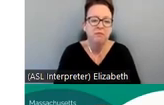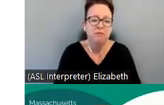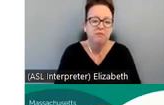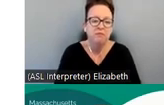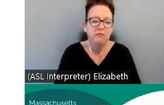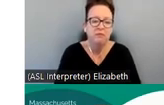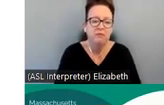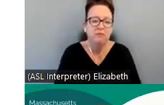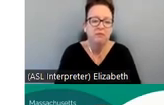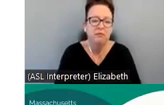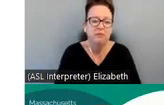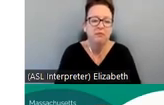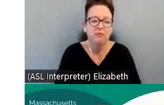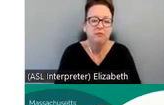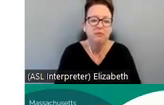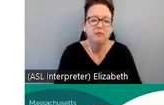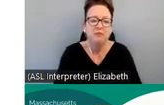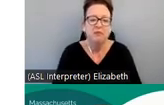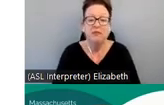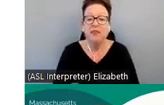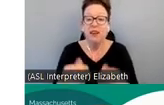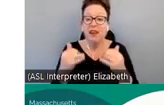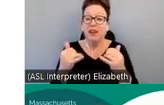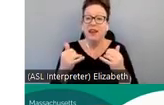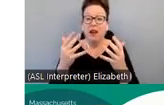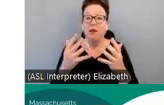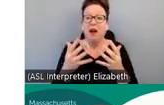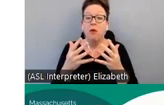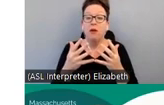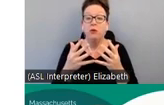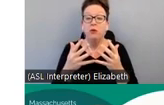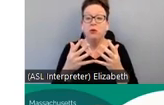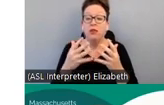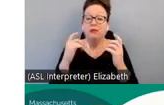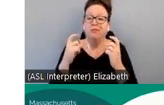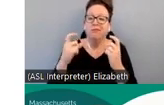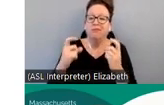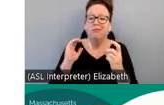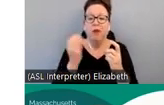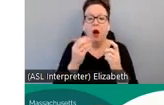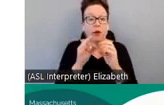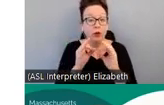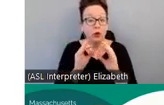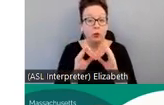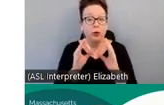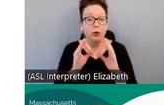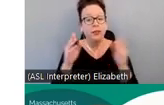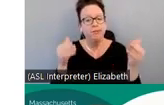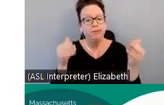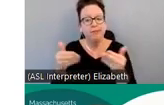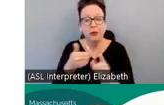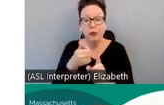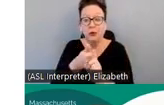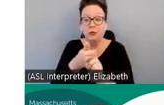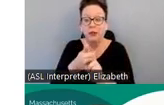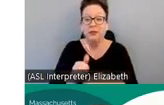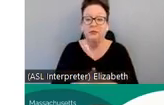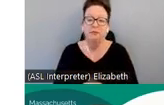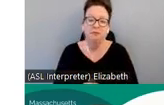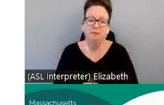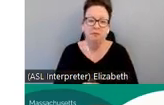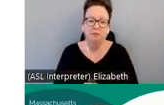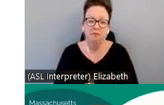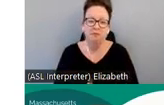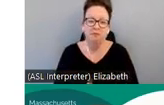as we can. At this point, I would like to give our interpreters a chance to introduce themselves.